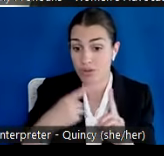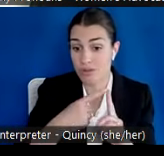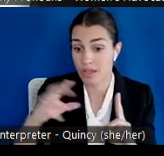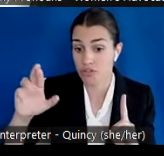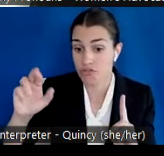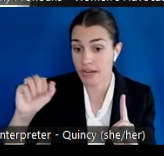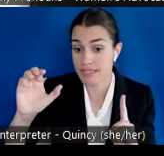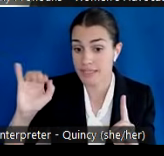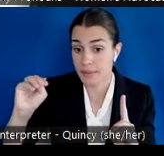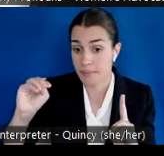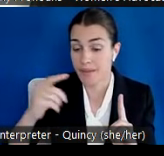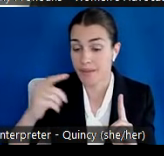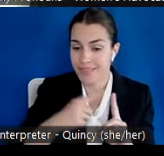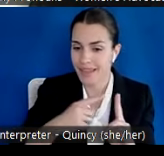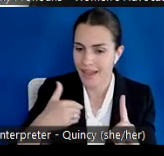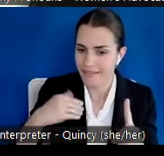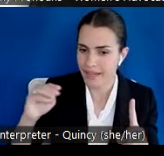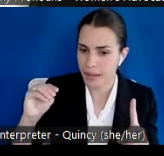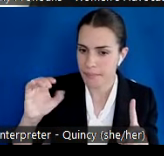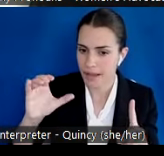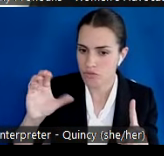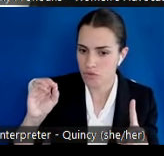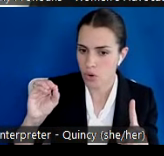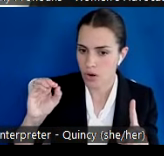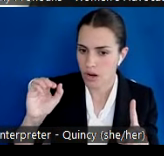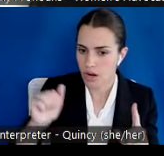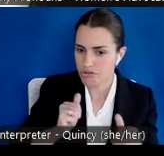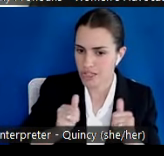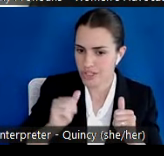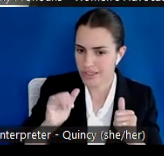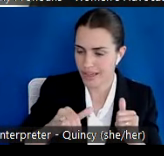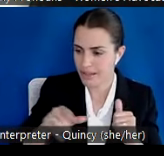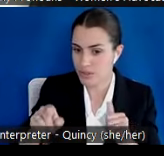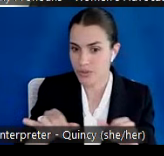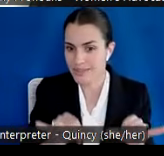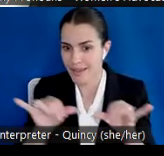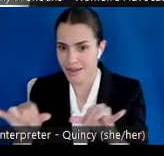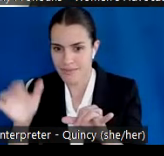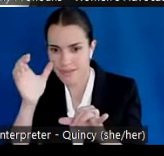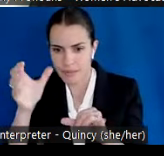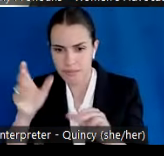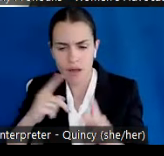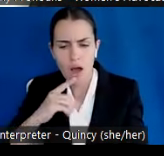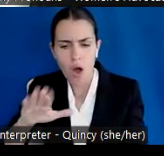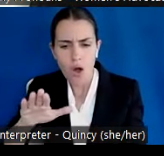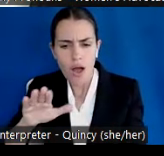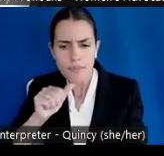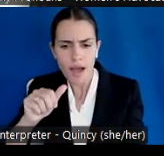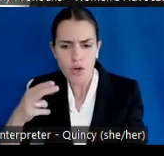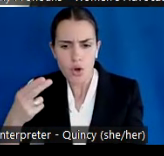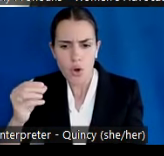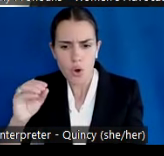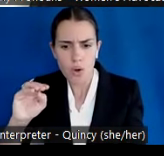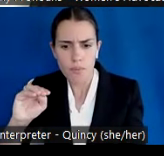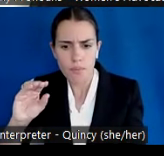there's the microaggressions, like there's different ways too. And so people might make sweeping statements of like, oh no, I'm not homophobic. But